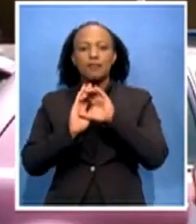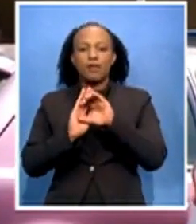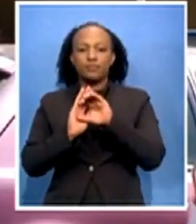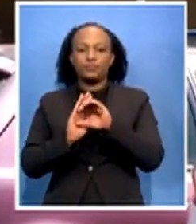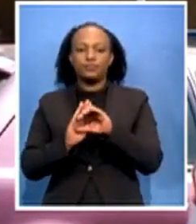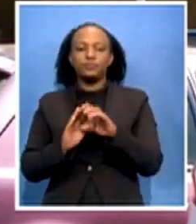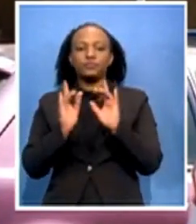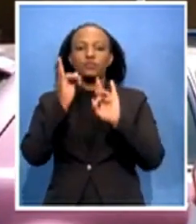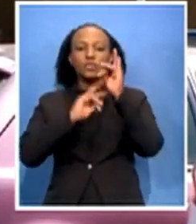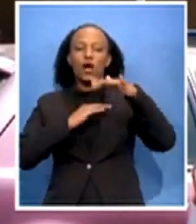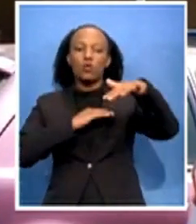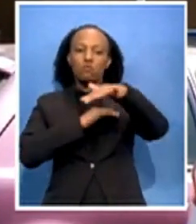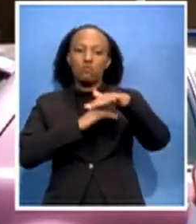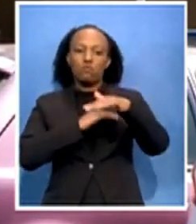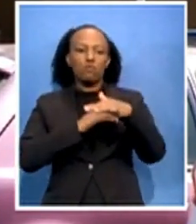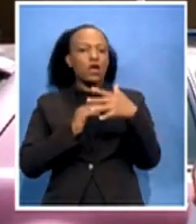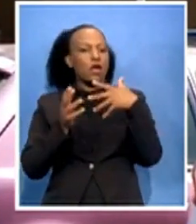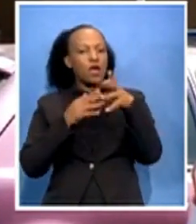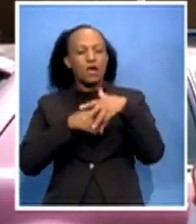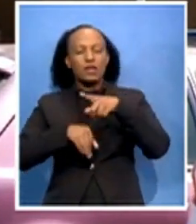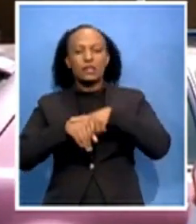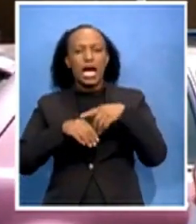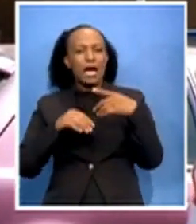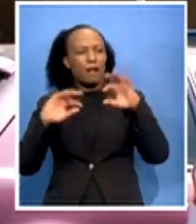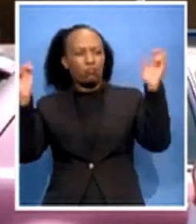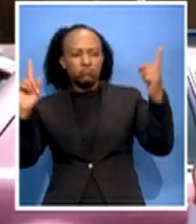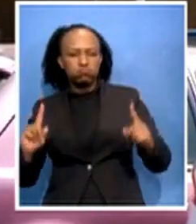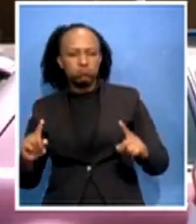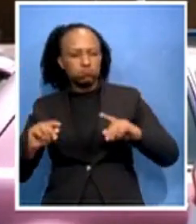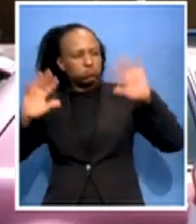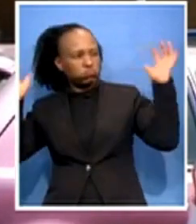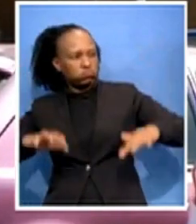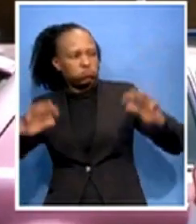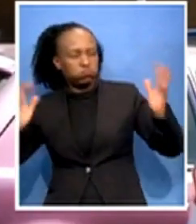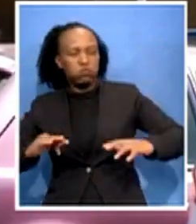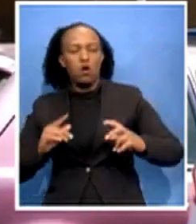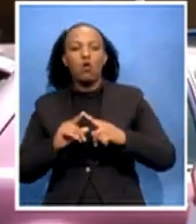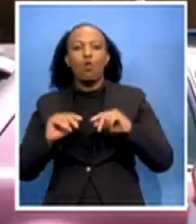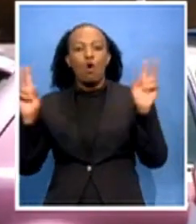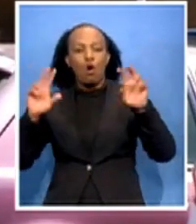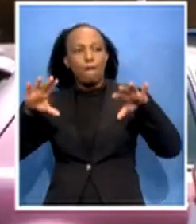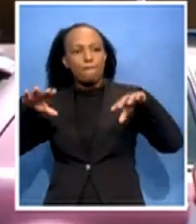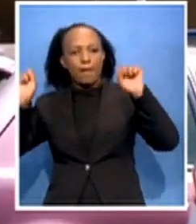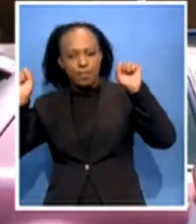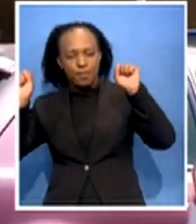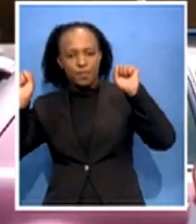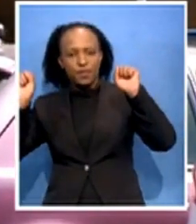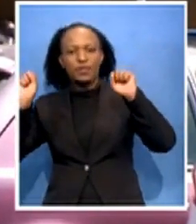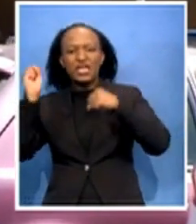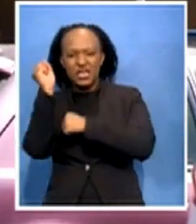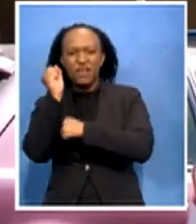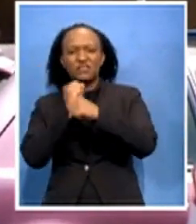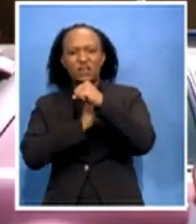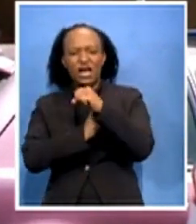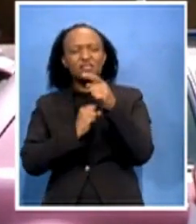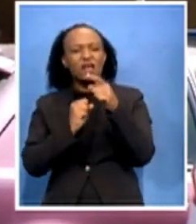a thunderstorm or load shedding, the infrastructure gets affected. We did some sums